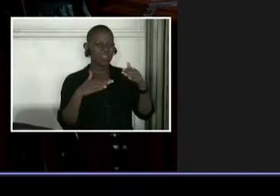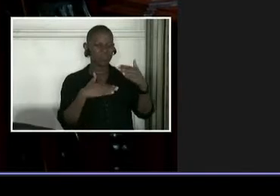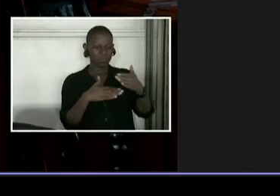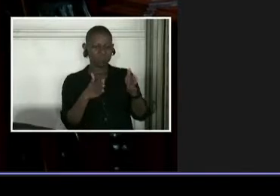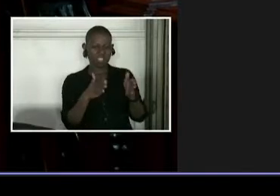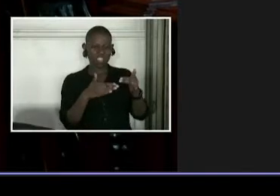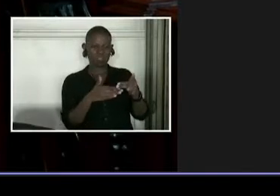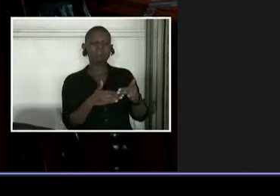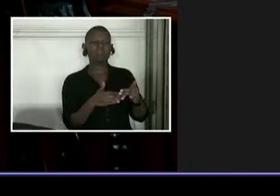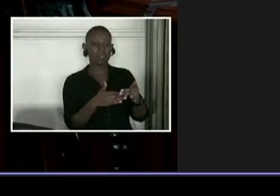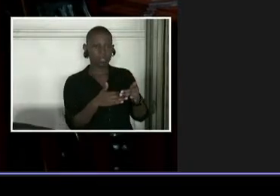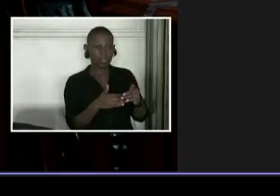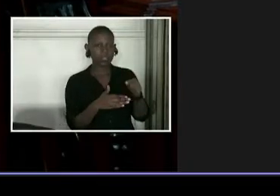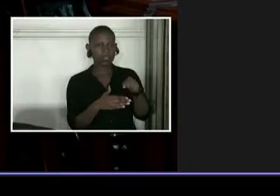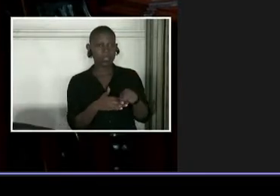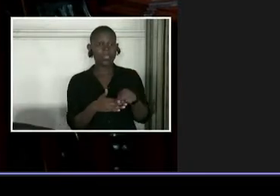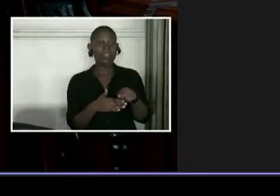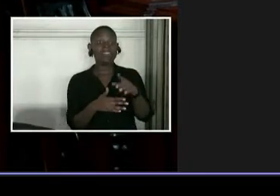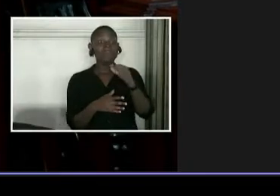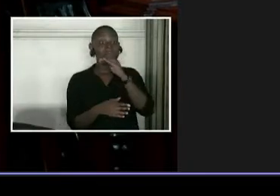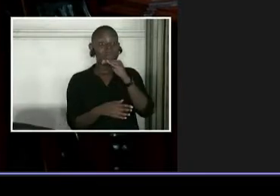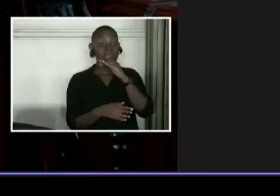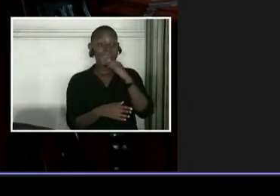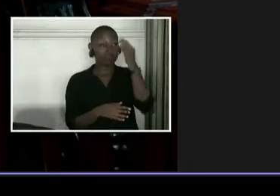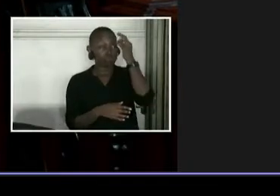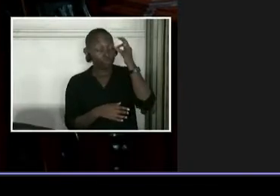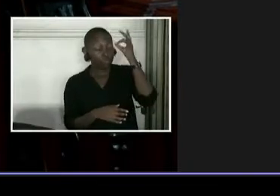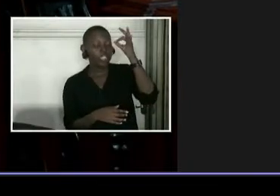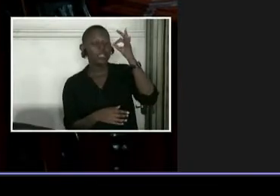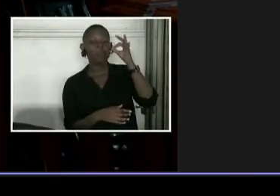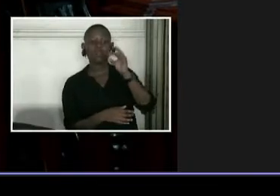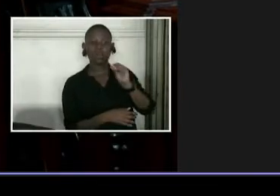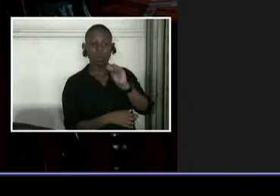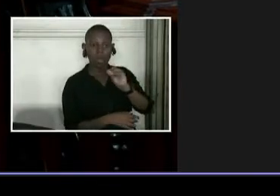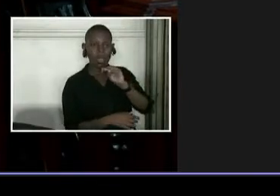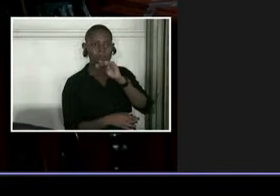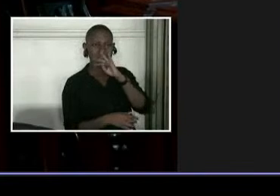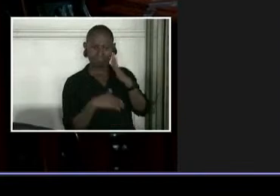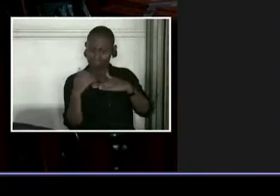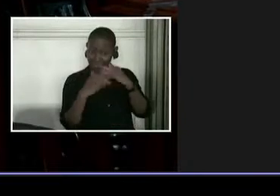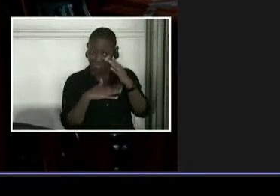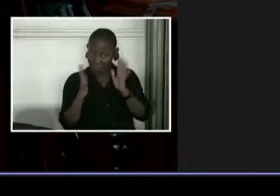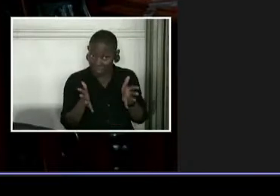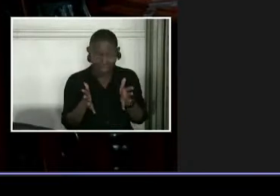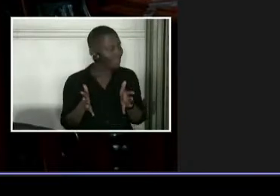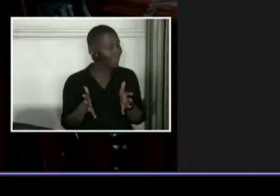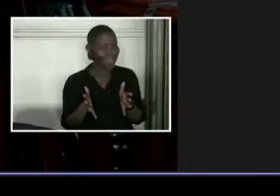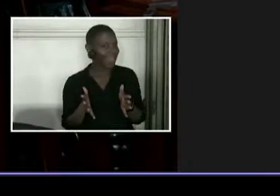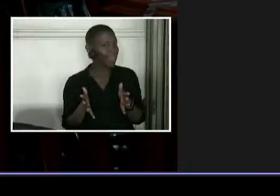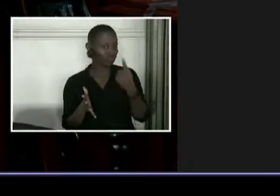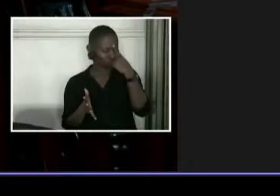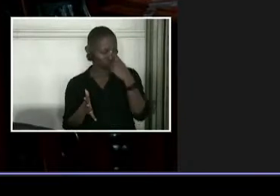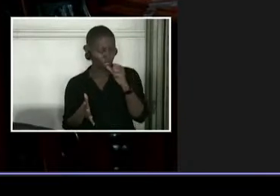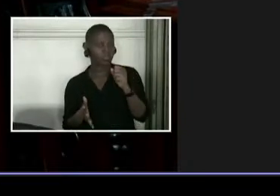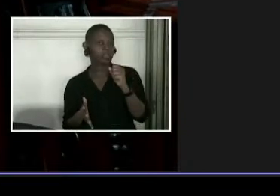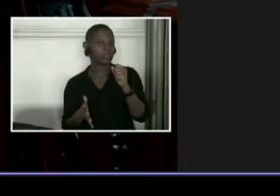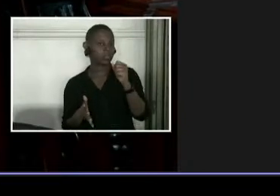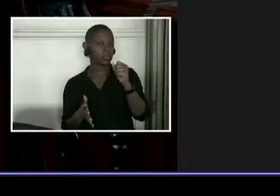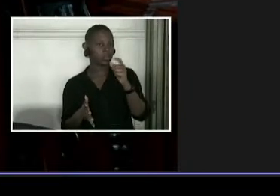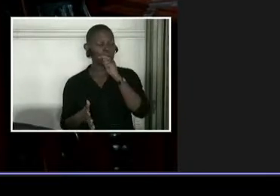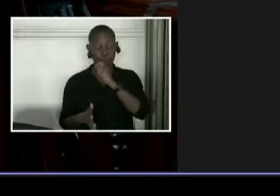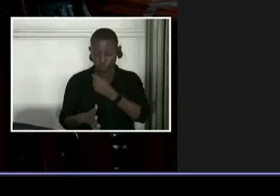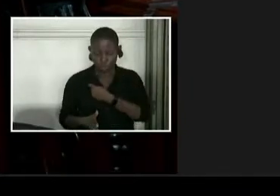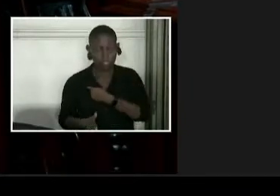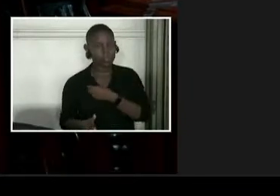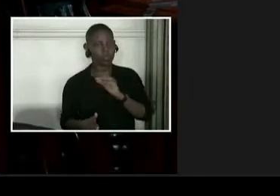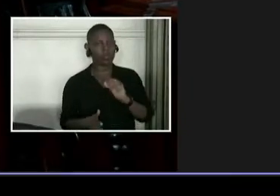is made of hopes and dreams. It's not only about houses, but it's about making sure that people live in homes that are